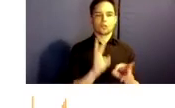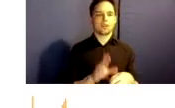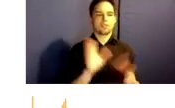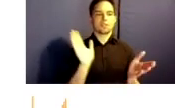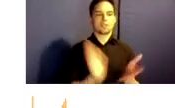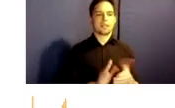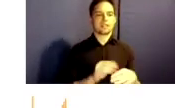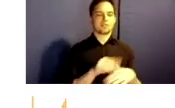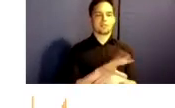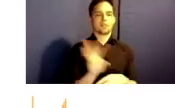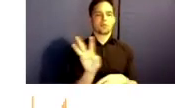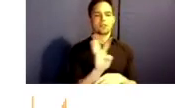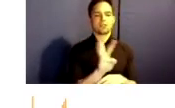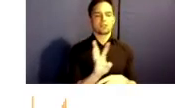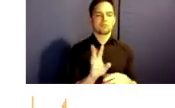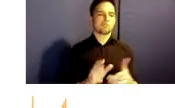more precautions.